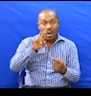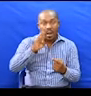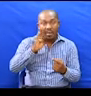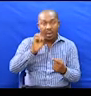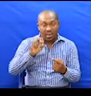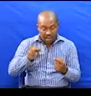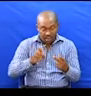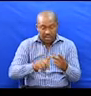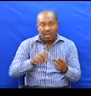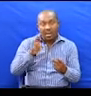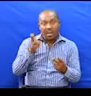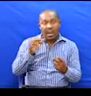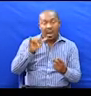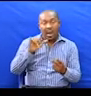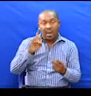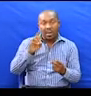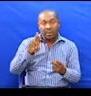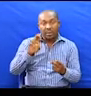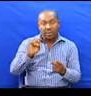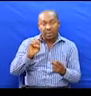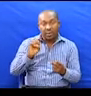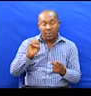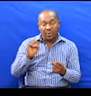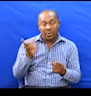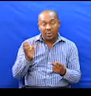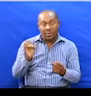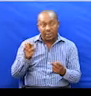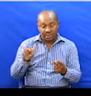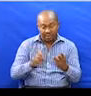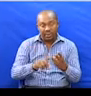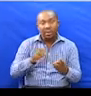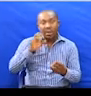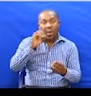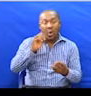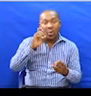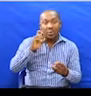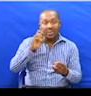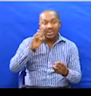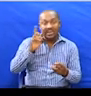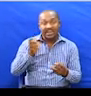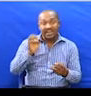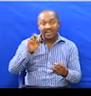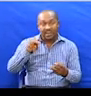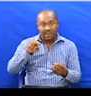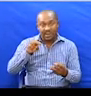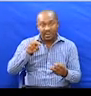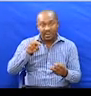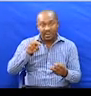oxygen. Are the food substances that are made up with carbon, hydrogen, and